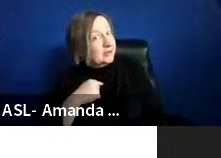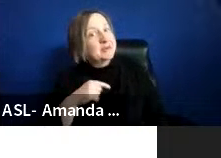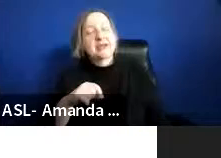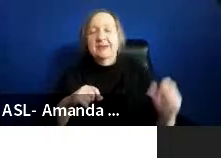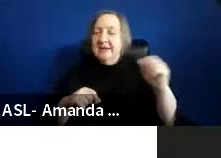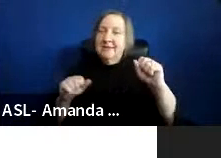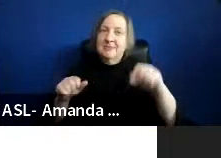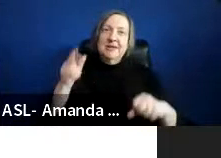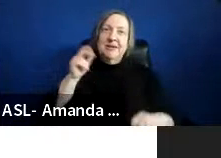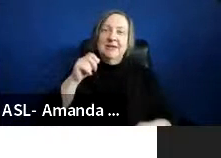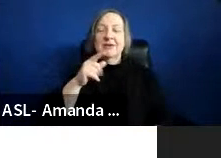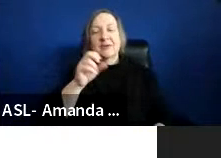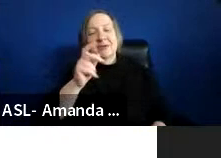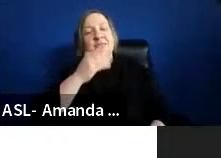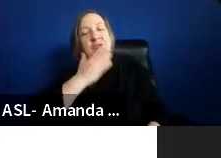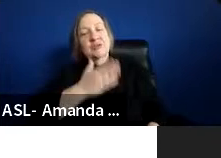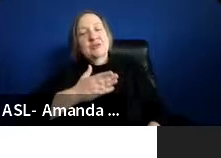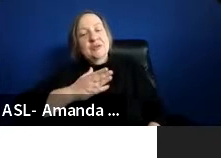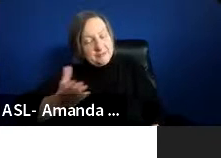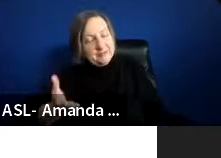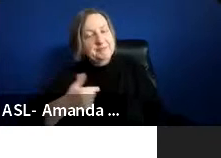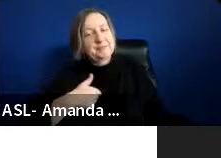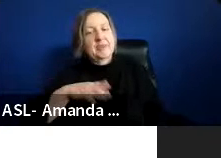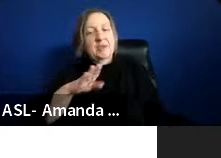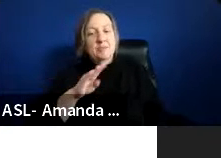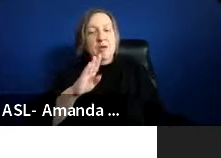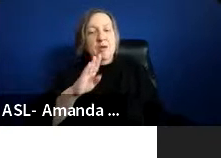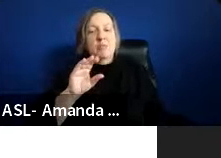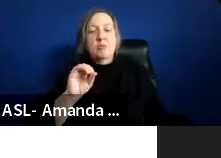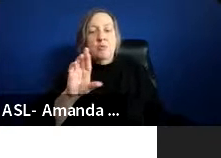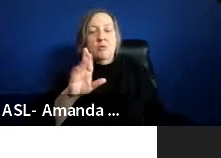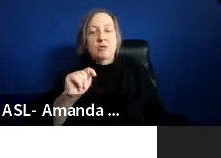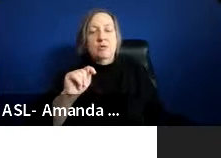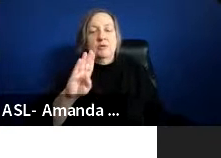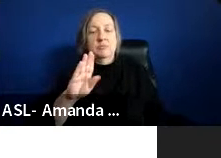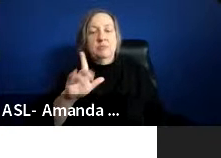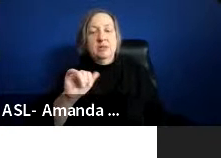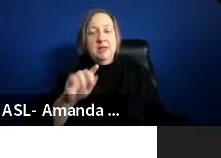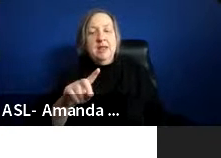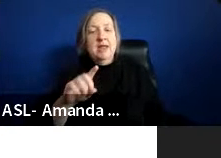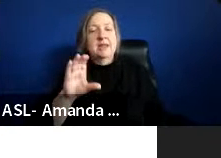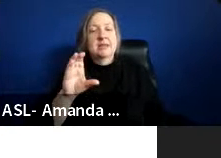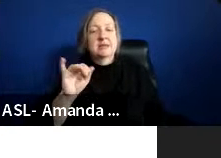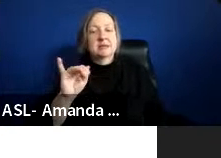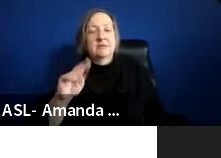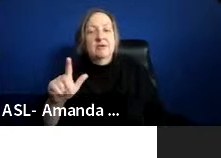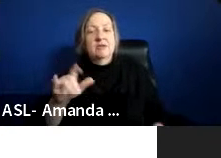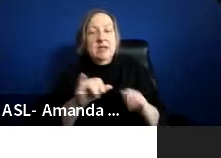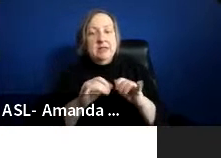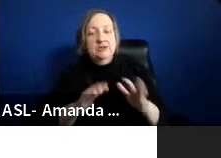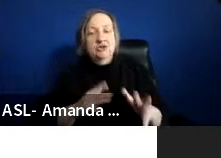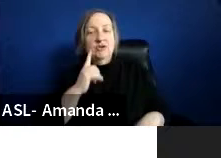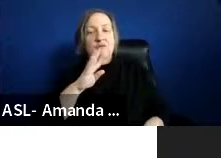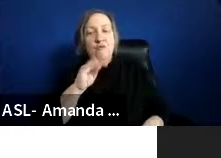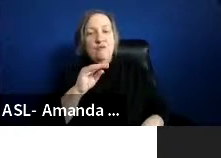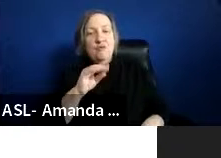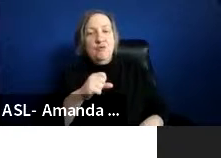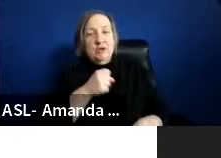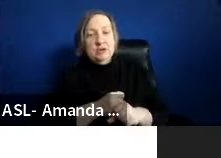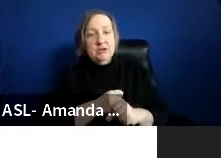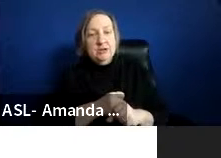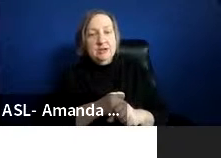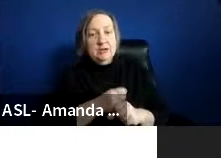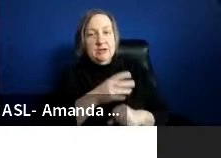we can hear you. Okay, good. I'm Bob Wortblatt, a civil engineer and for 40 years. Okay. And